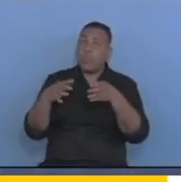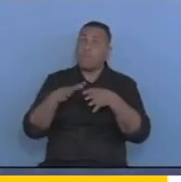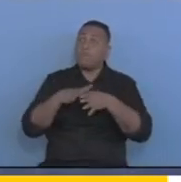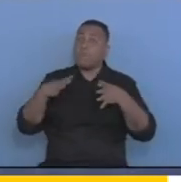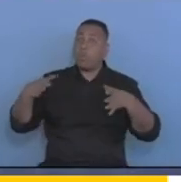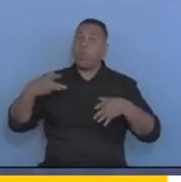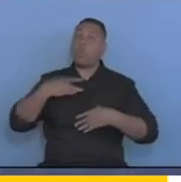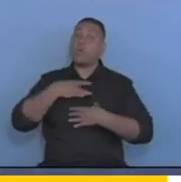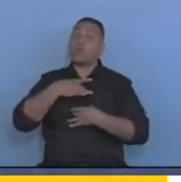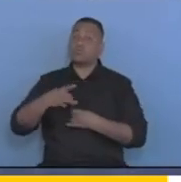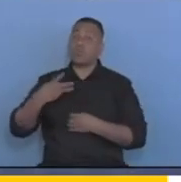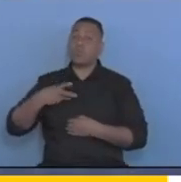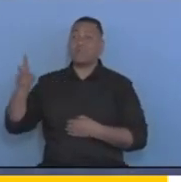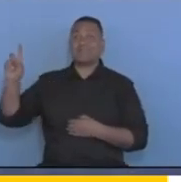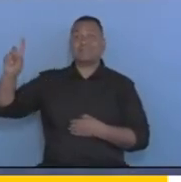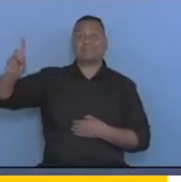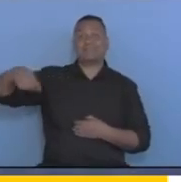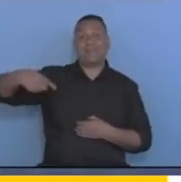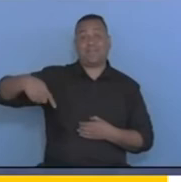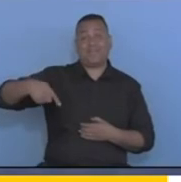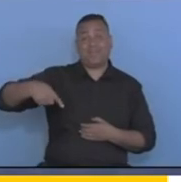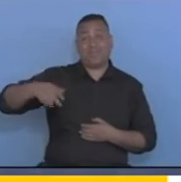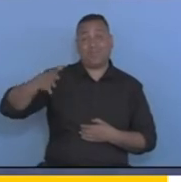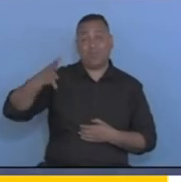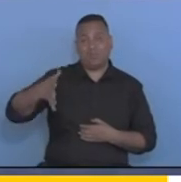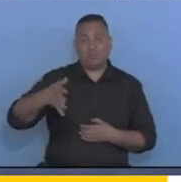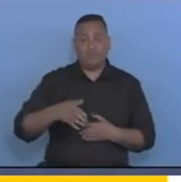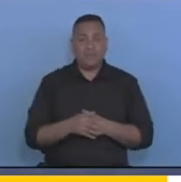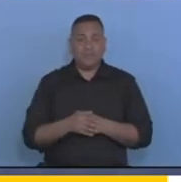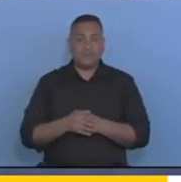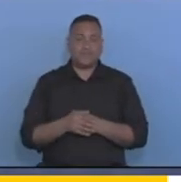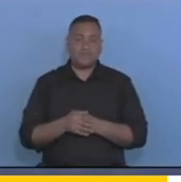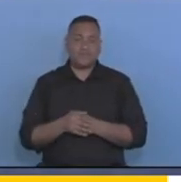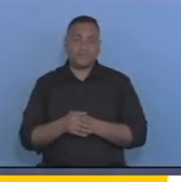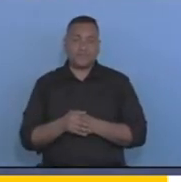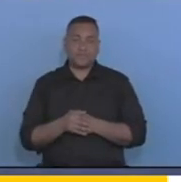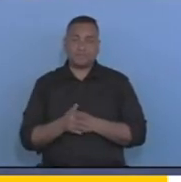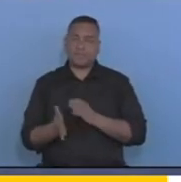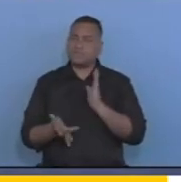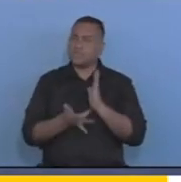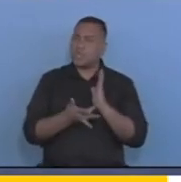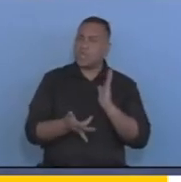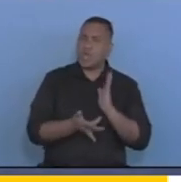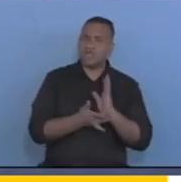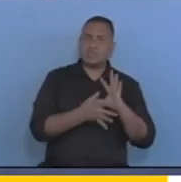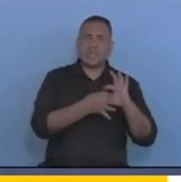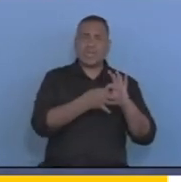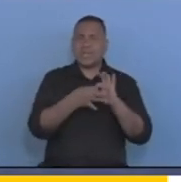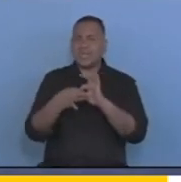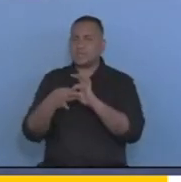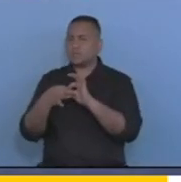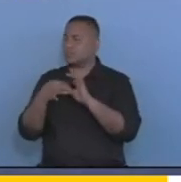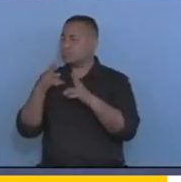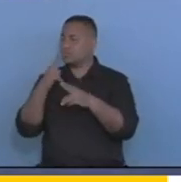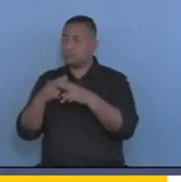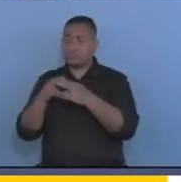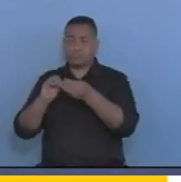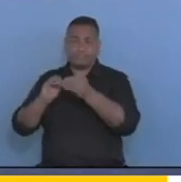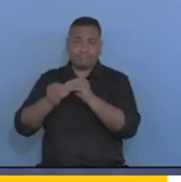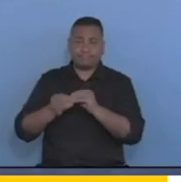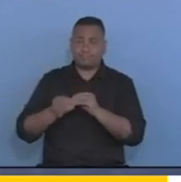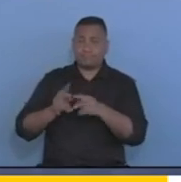now. Excellent. So yes. Now, in terms of where the technology lies within plumbing, because in my mind it was always just a copper